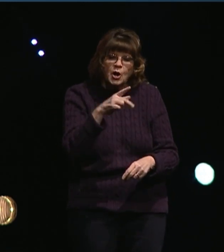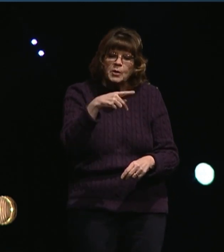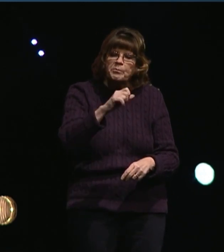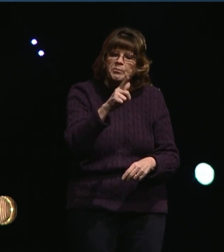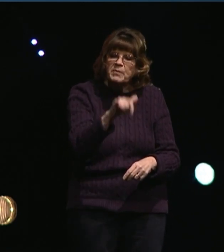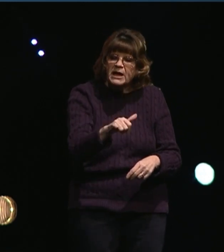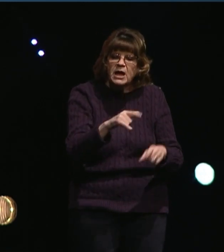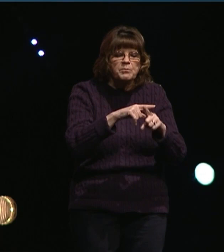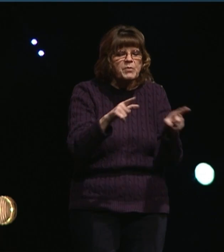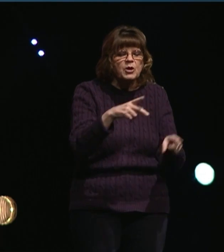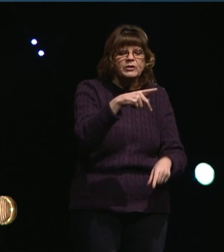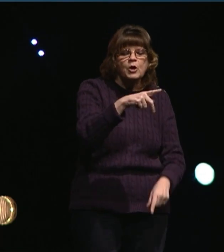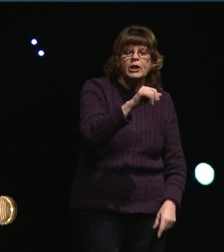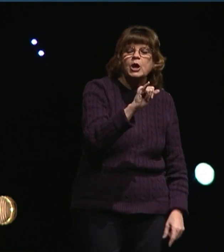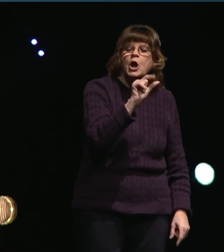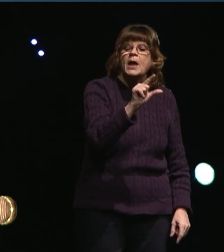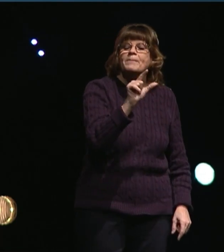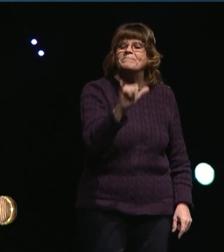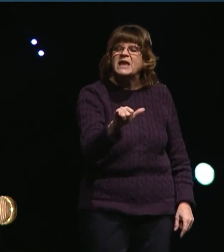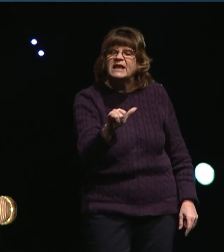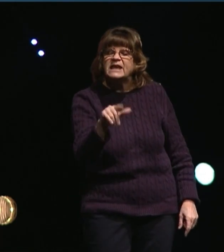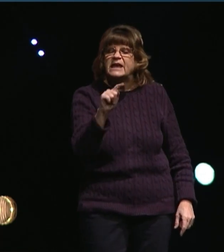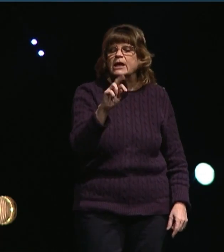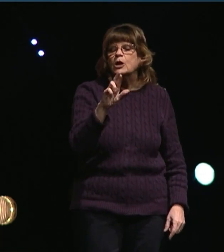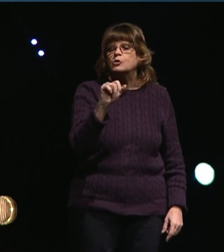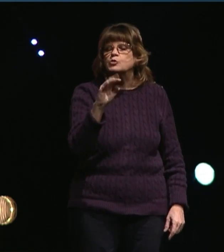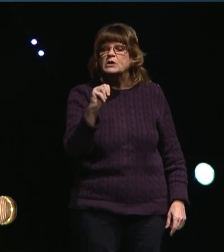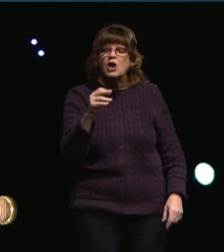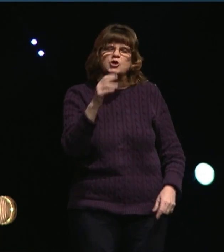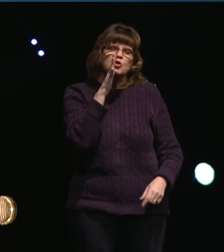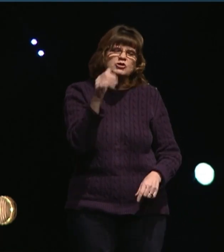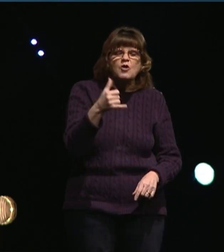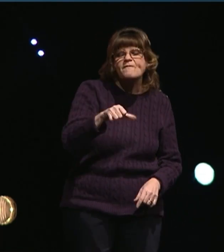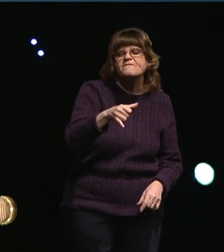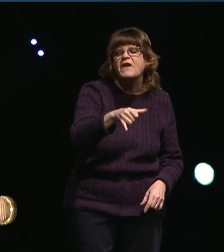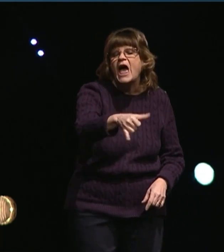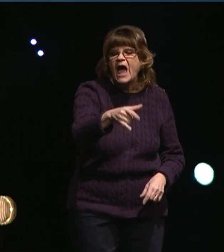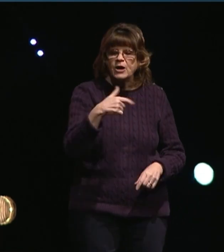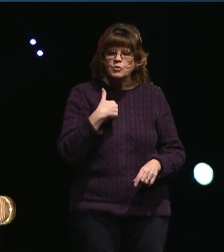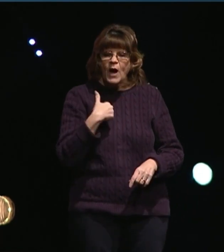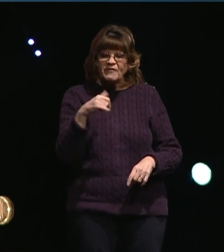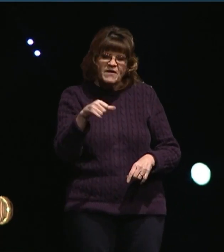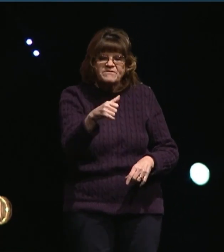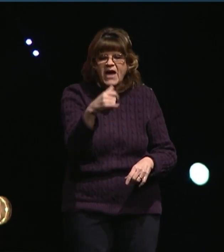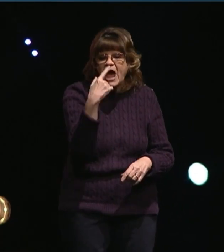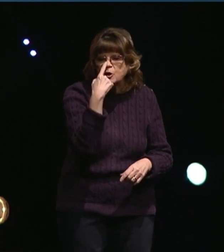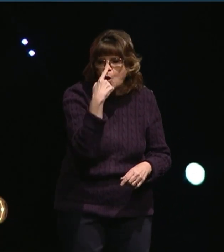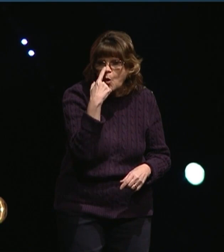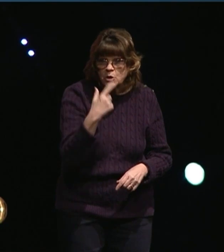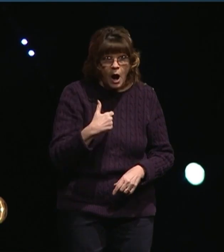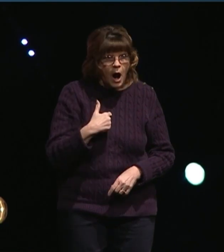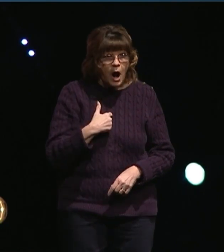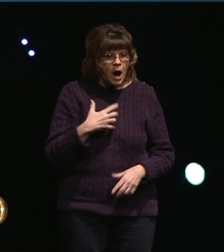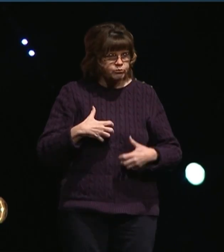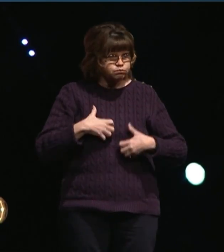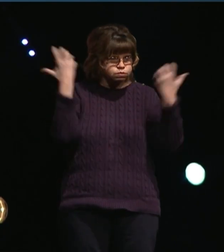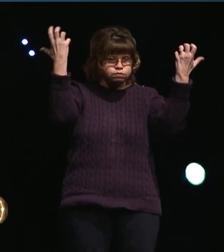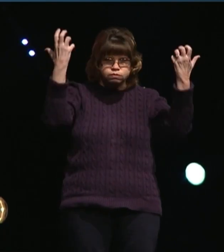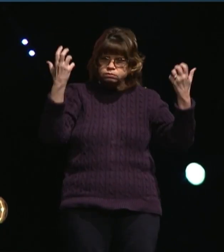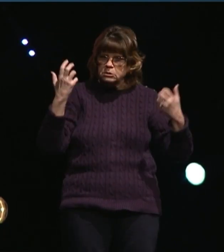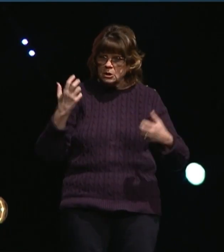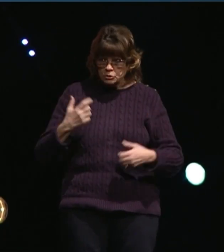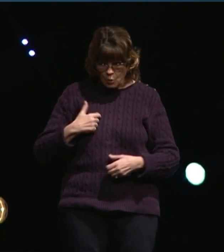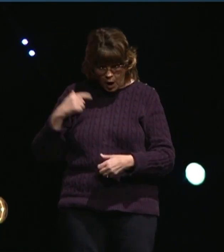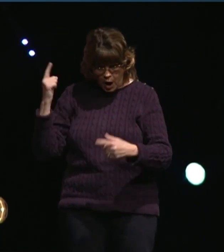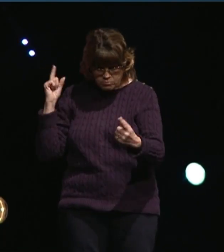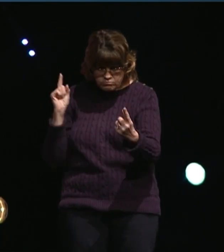were calling her Piggy, Twinkle Toes, you're so fat, you got a fat nose. And I just thought that was terrible. I walked